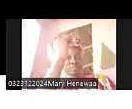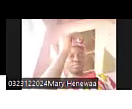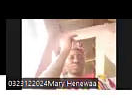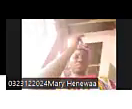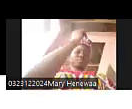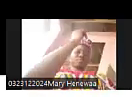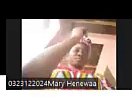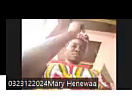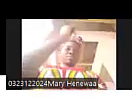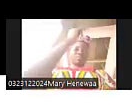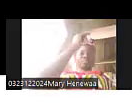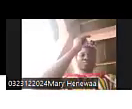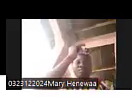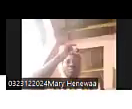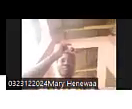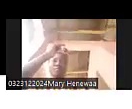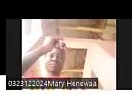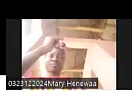Okay.